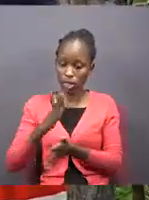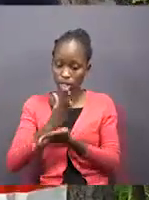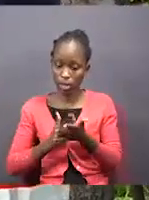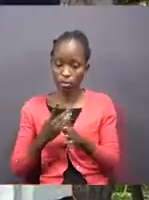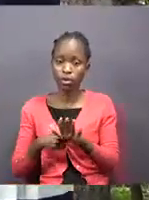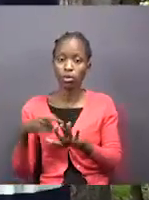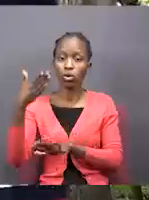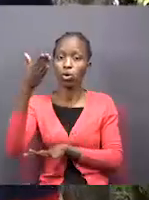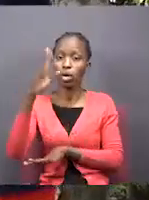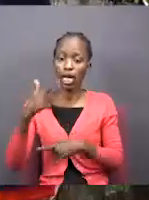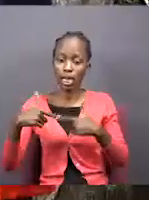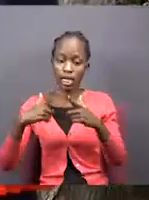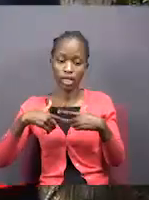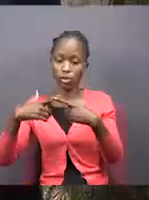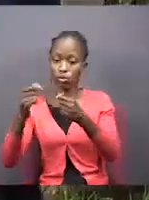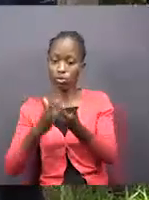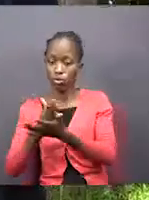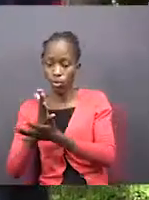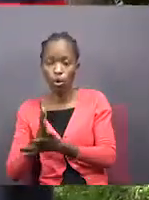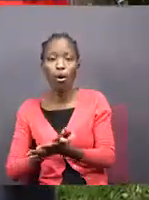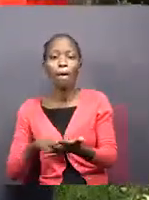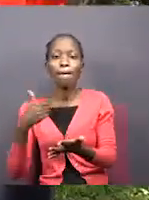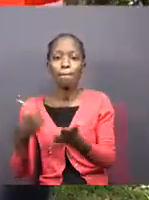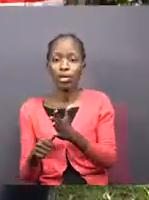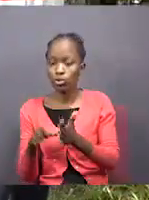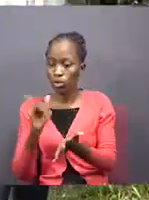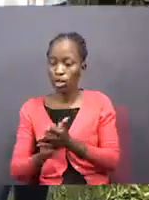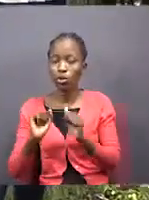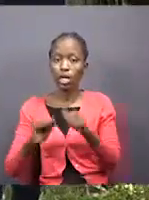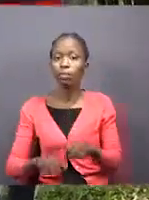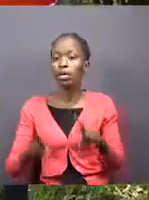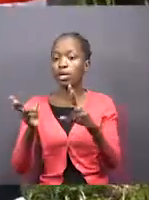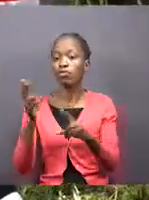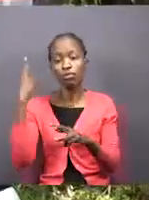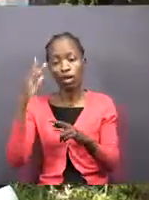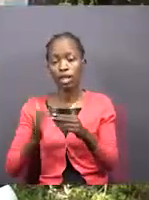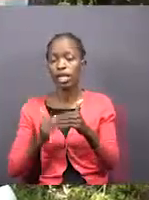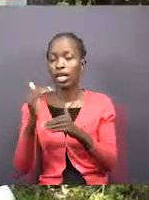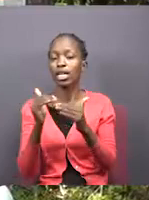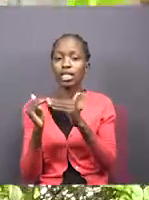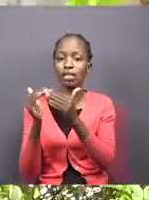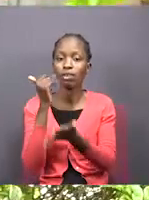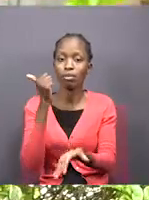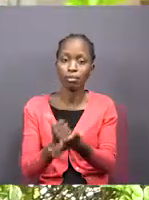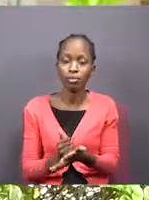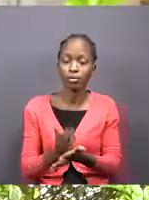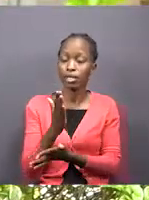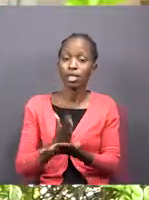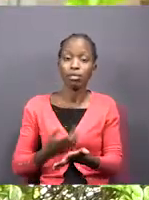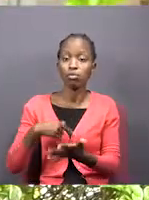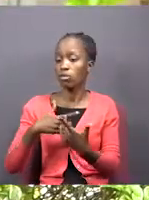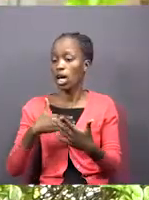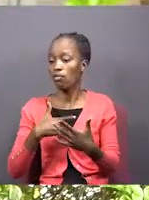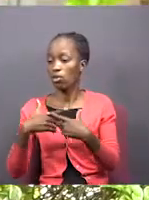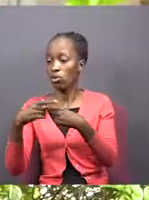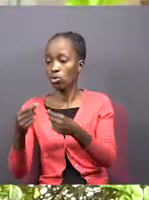sometimes God allows us to go through hardships so that we can be prepared for the next level. Amen? Amen. Some